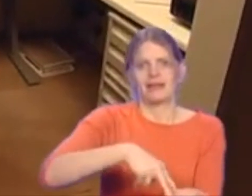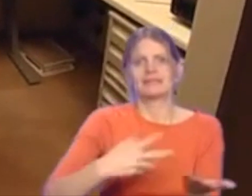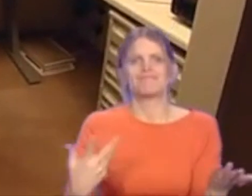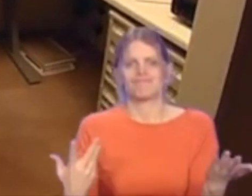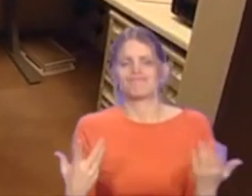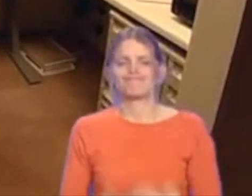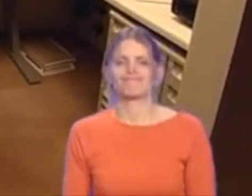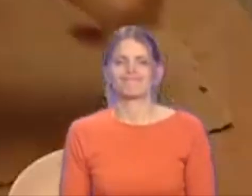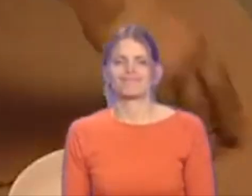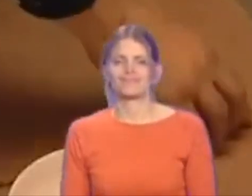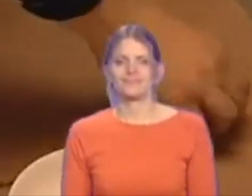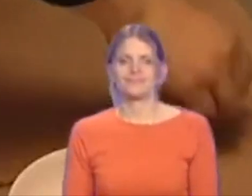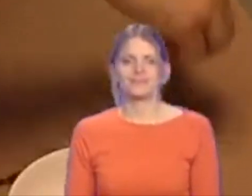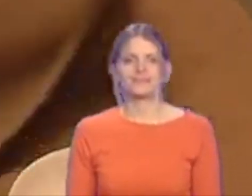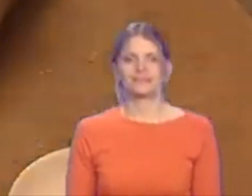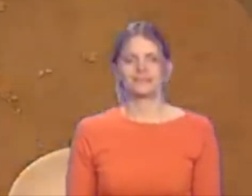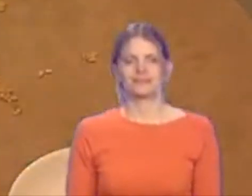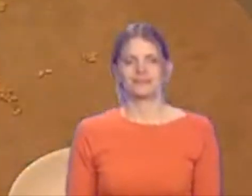will break the cornflakes.